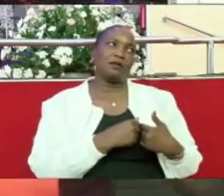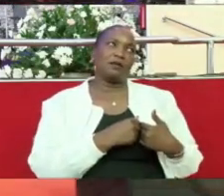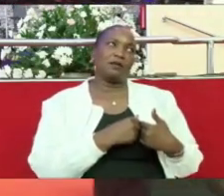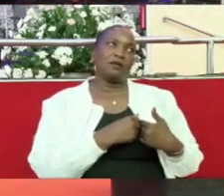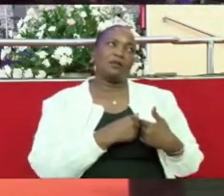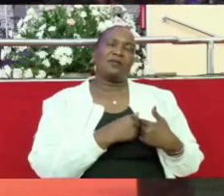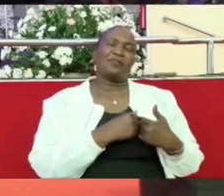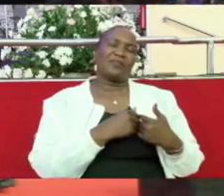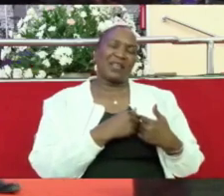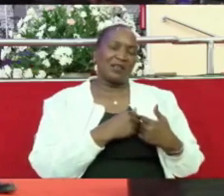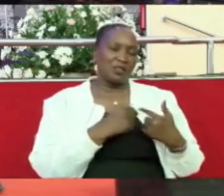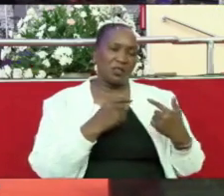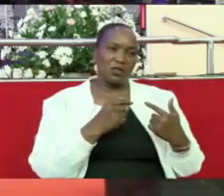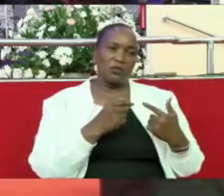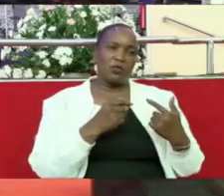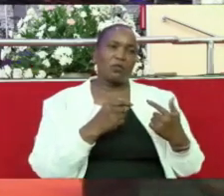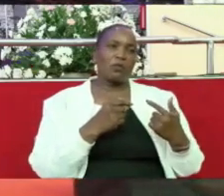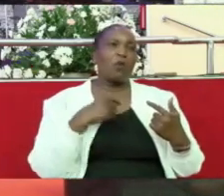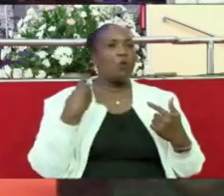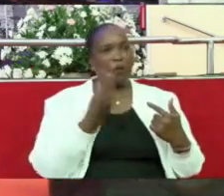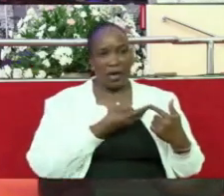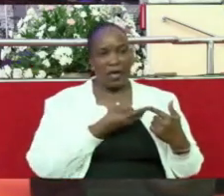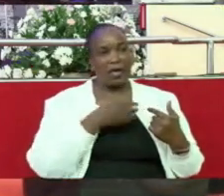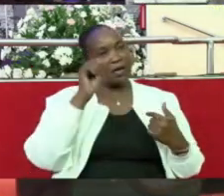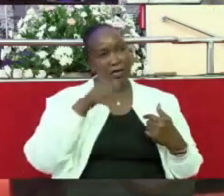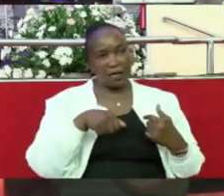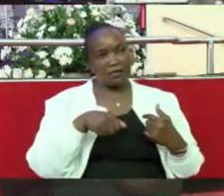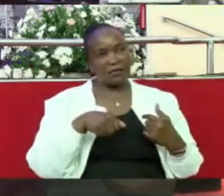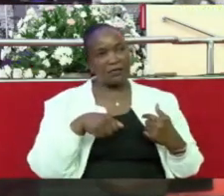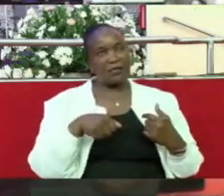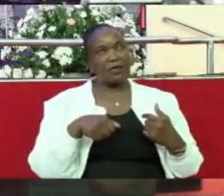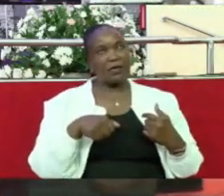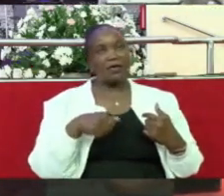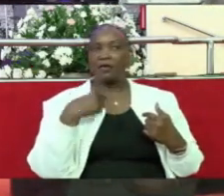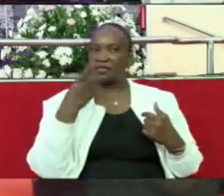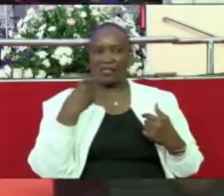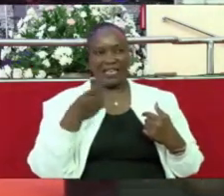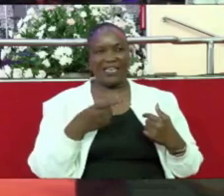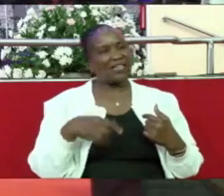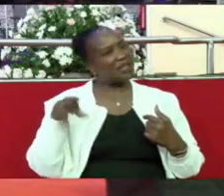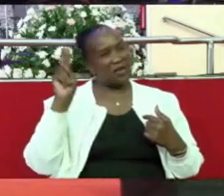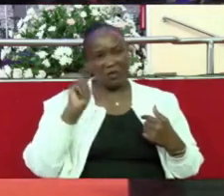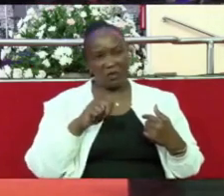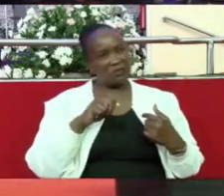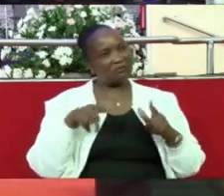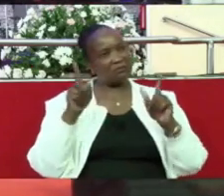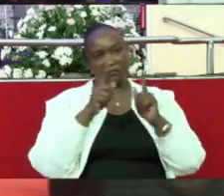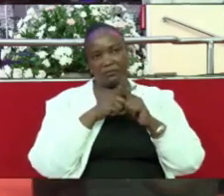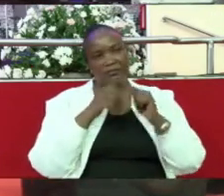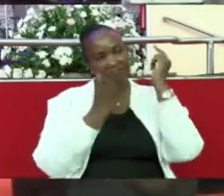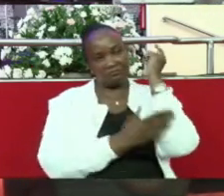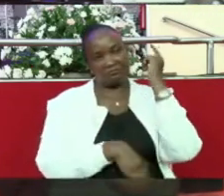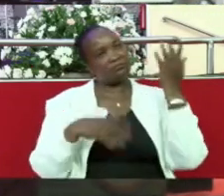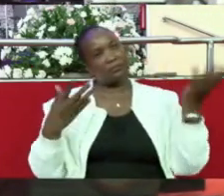no. Na unaweza kusema la hasha. That when you think of your children being in some situation that you don't know what to do, na unapoona watoto wako katika hali